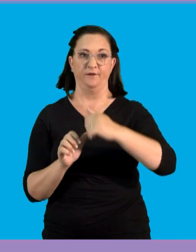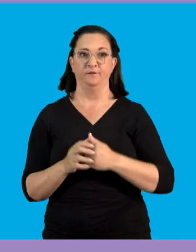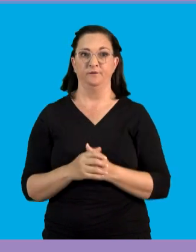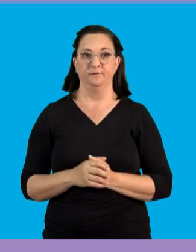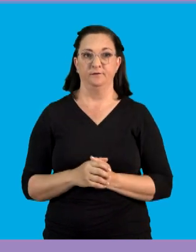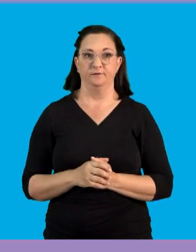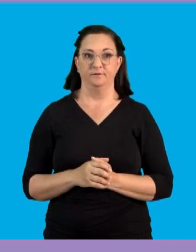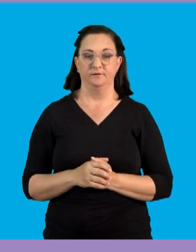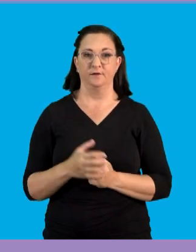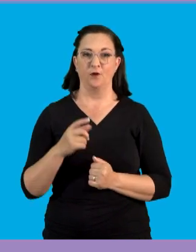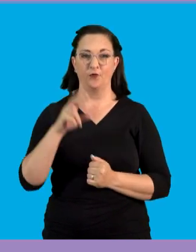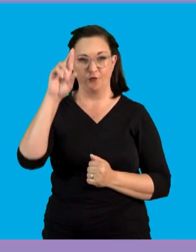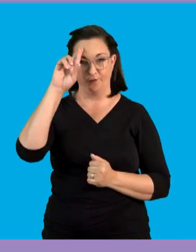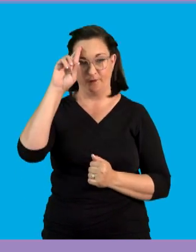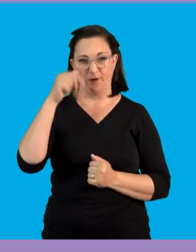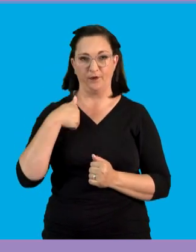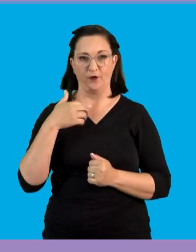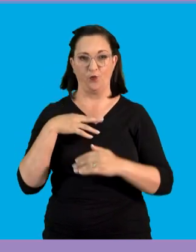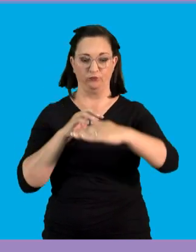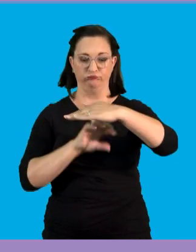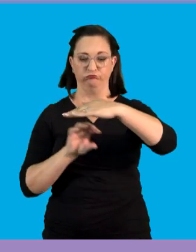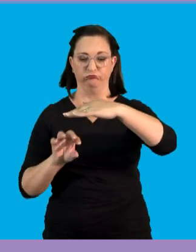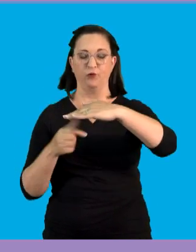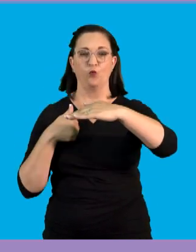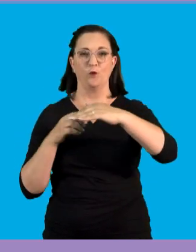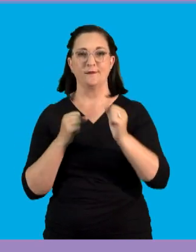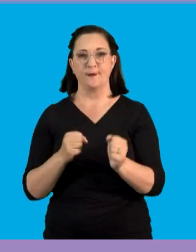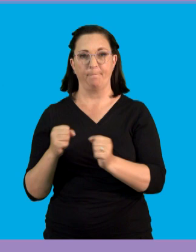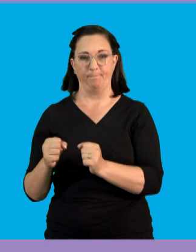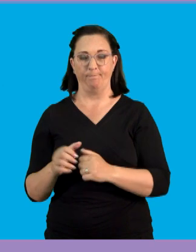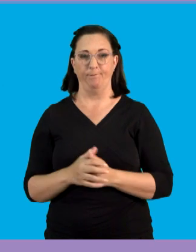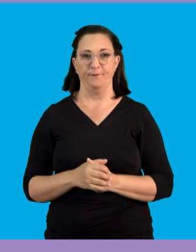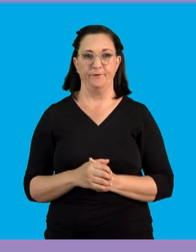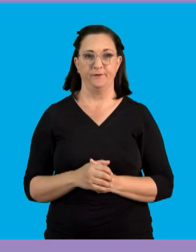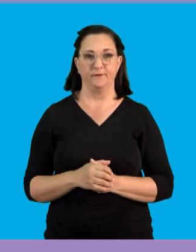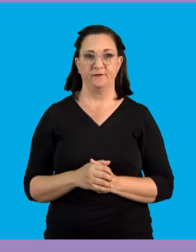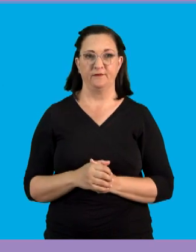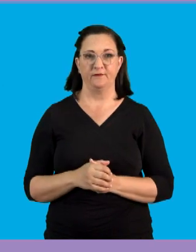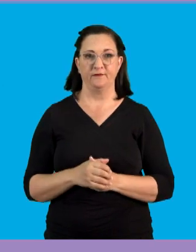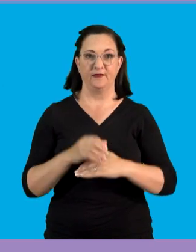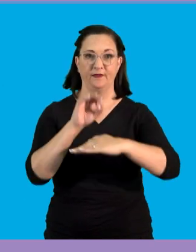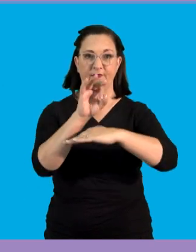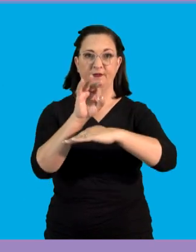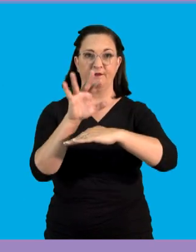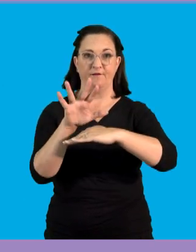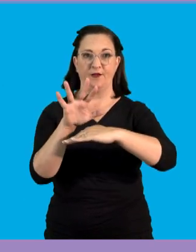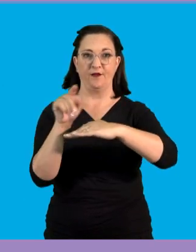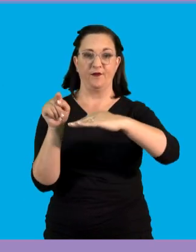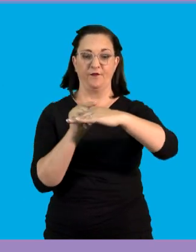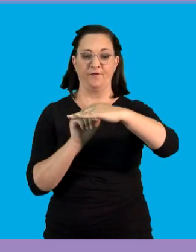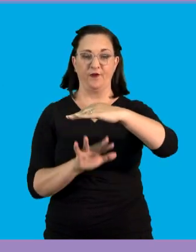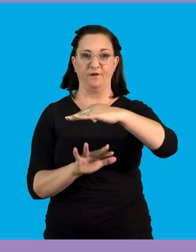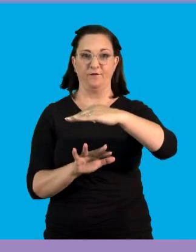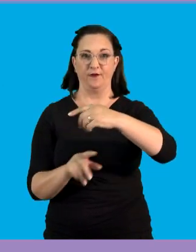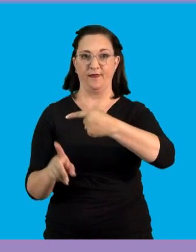Because remember, I want to keep the same denominator as our common fraction. So we have now 35 fifths